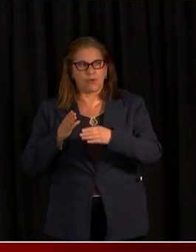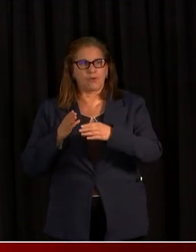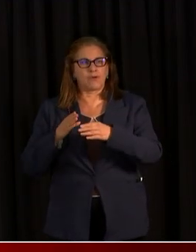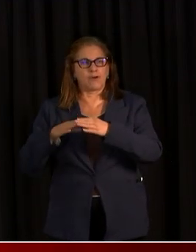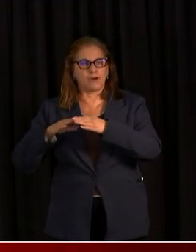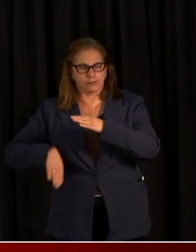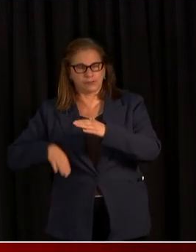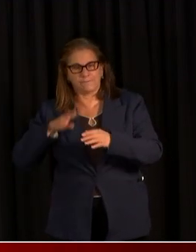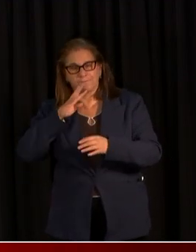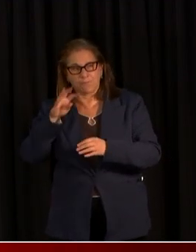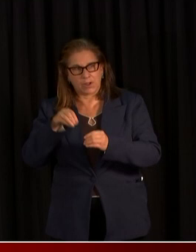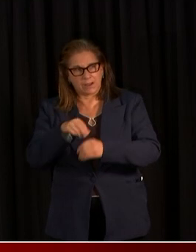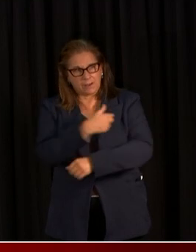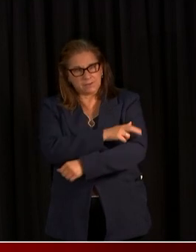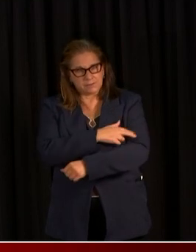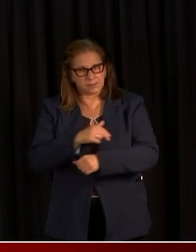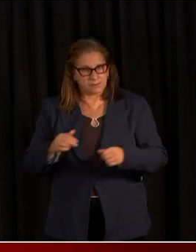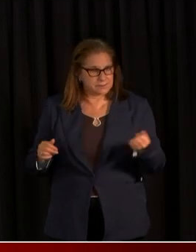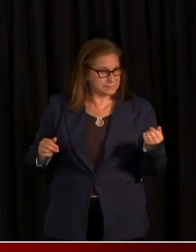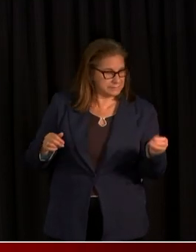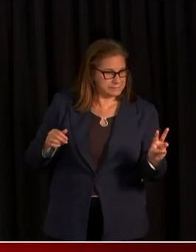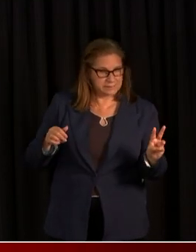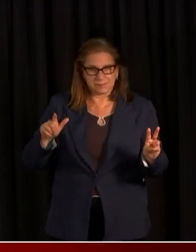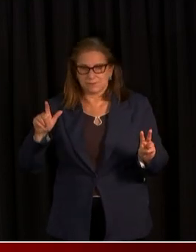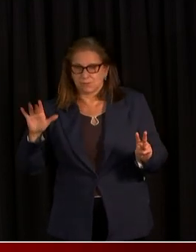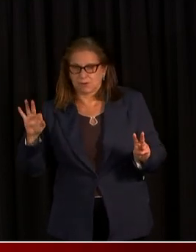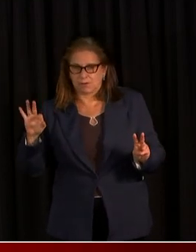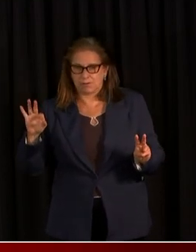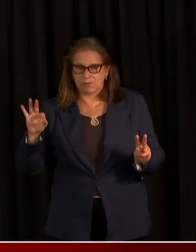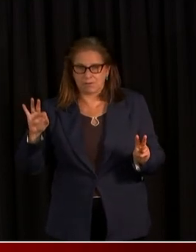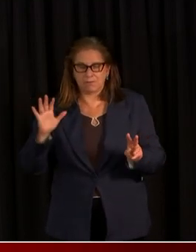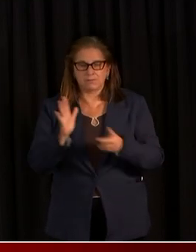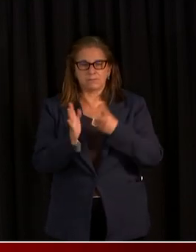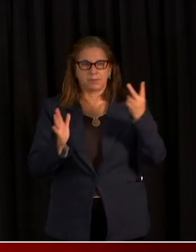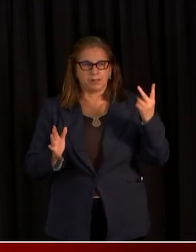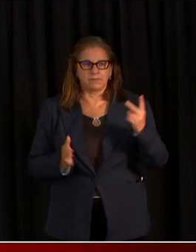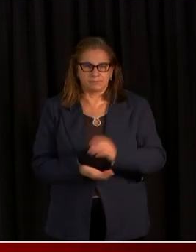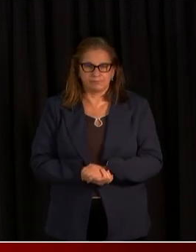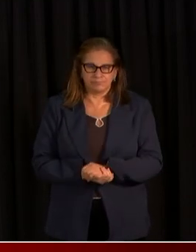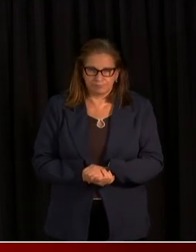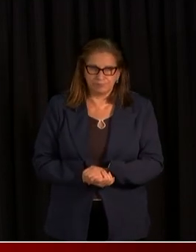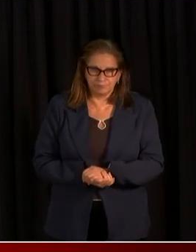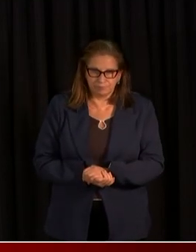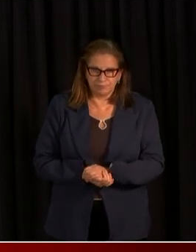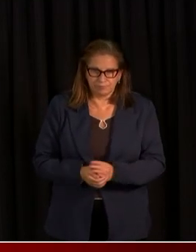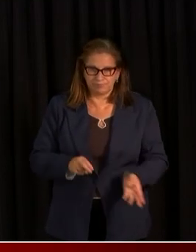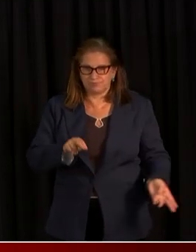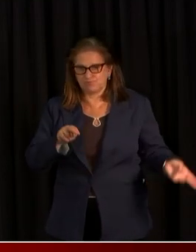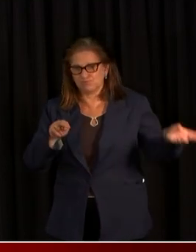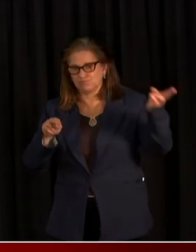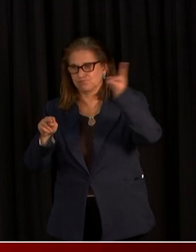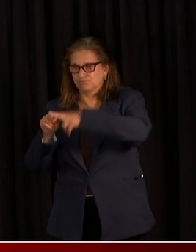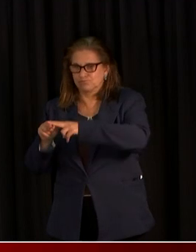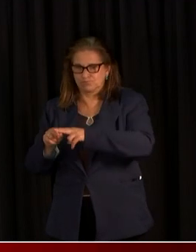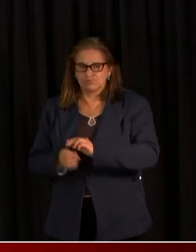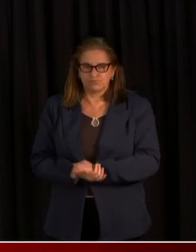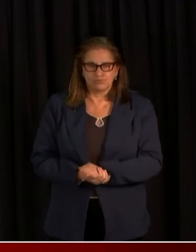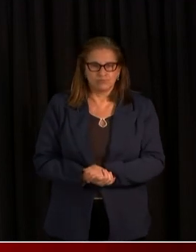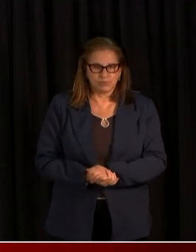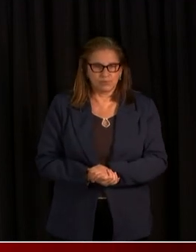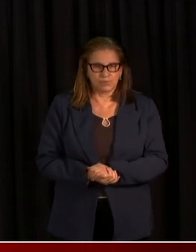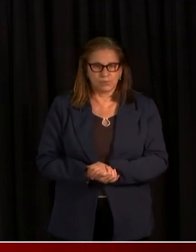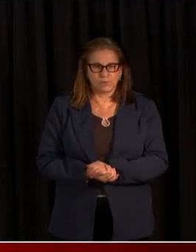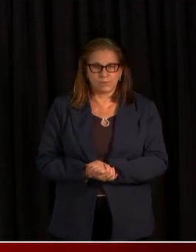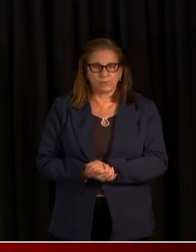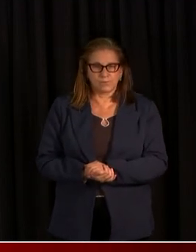trends. And I want people to be able to understand that this is not just a trend where we're only seeing this in the age groups